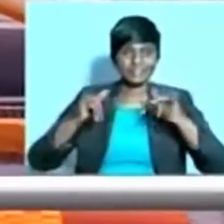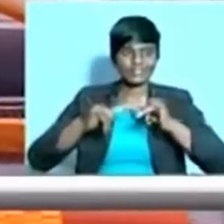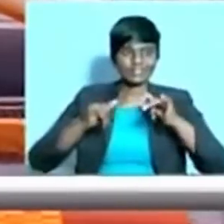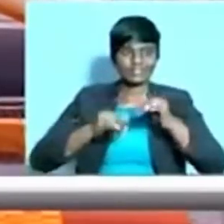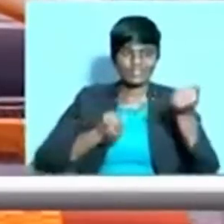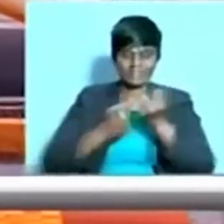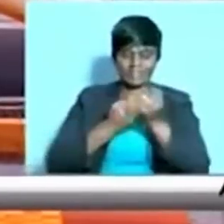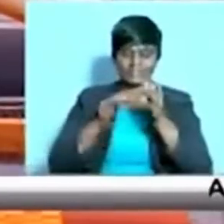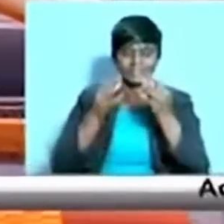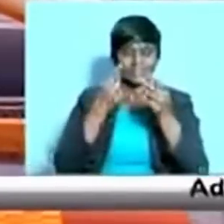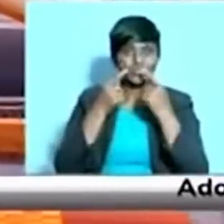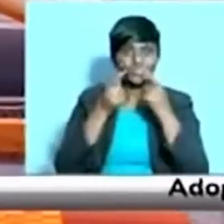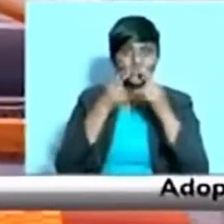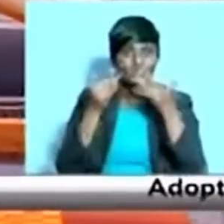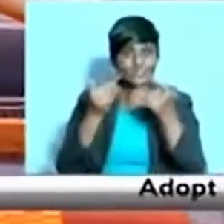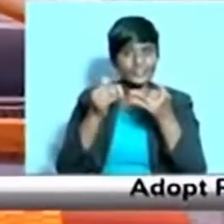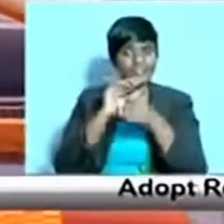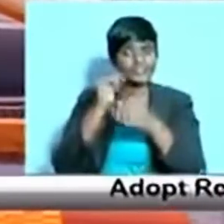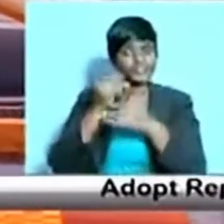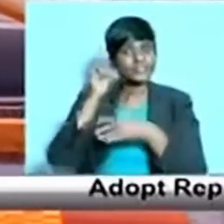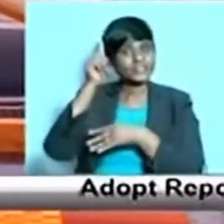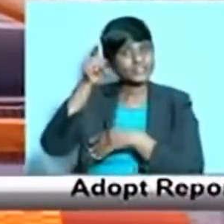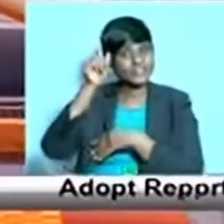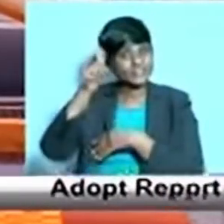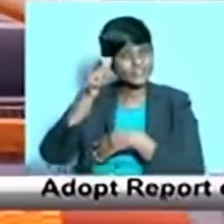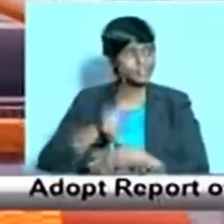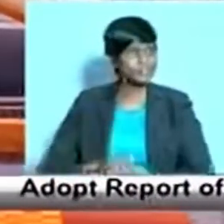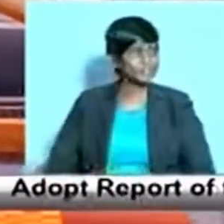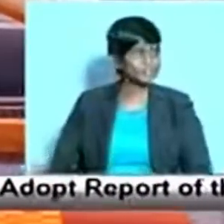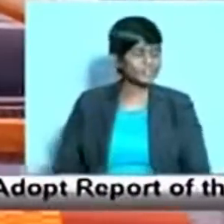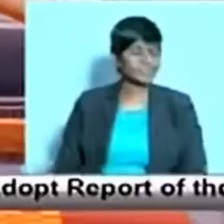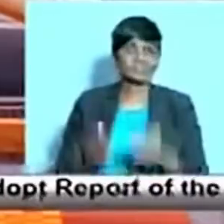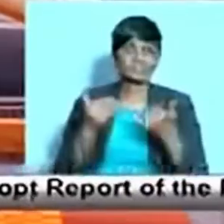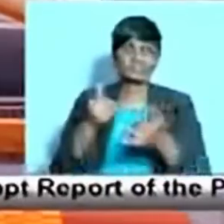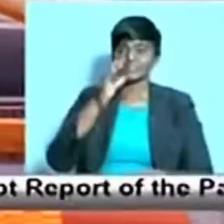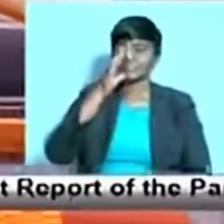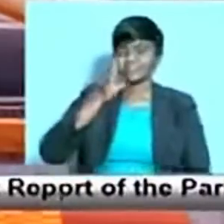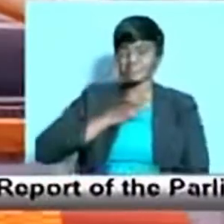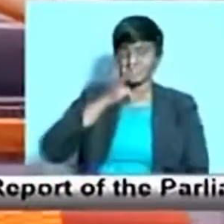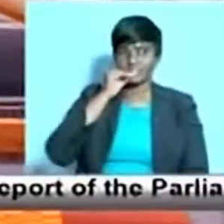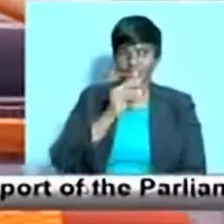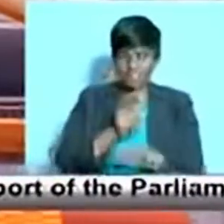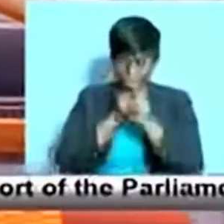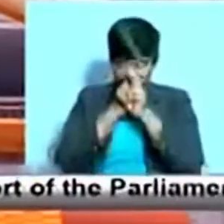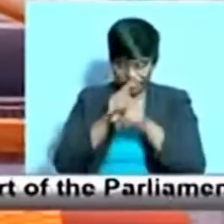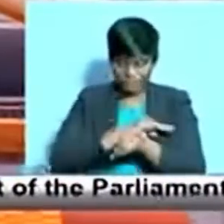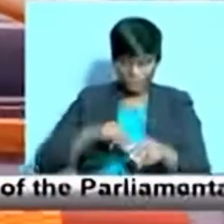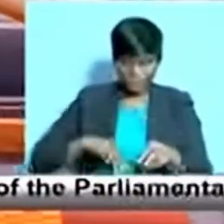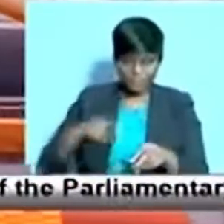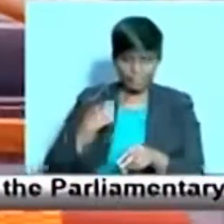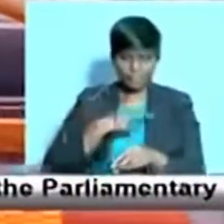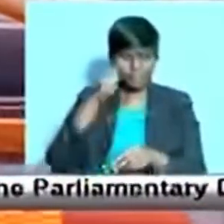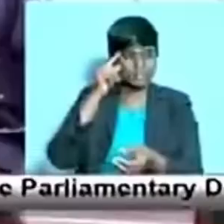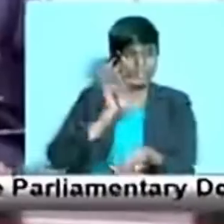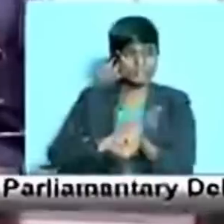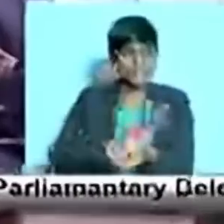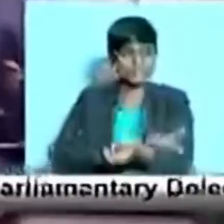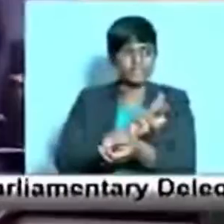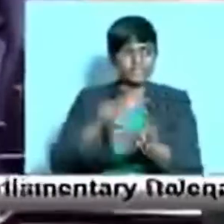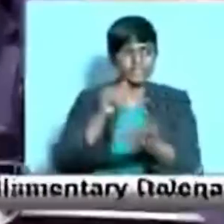the seconder wish to speak now or later? Now, Madam Speaker. The Honourable Member for Kasama Central.